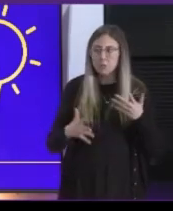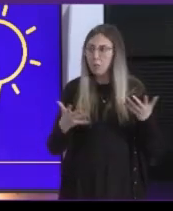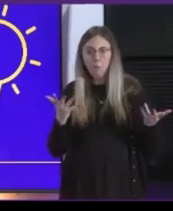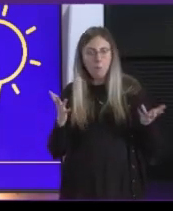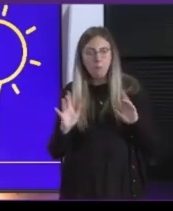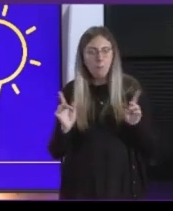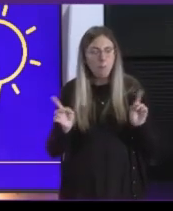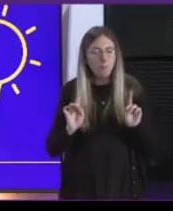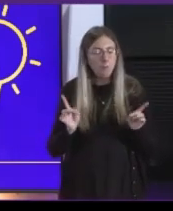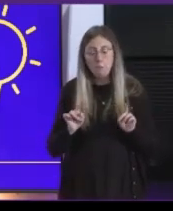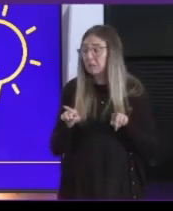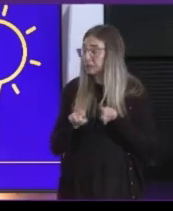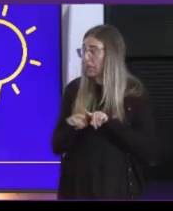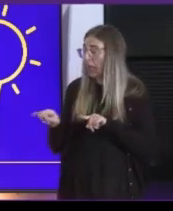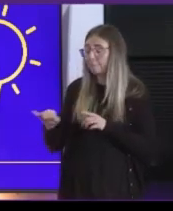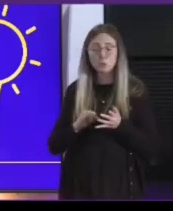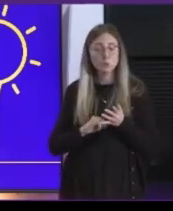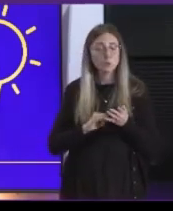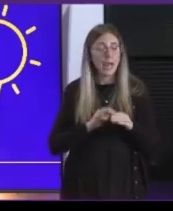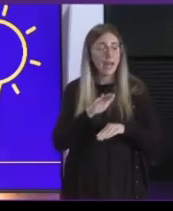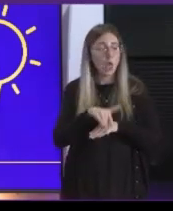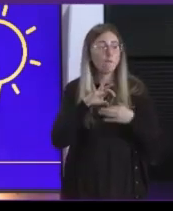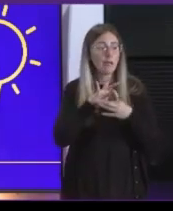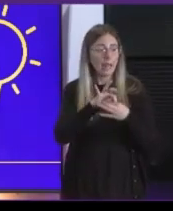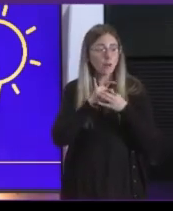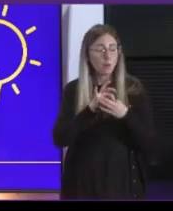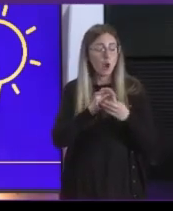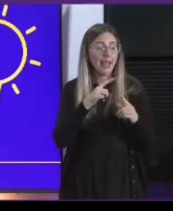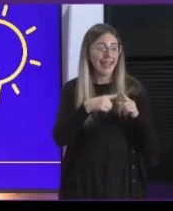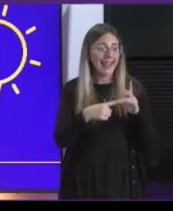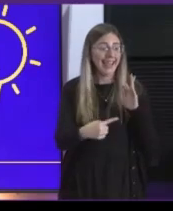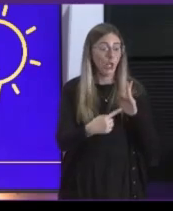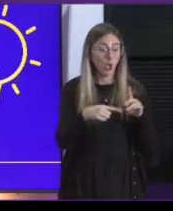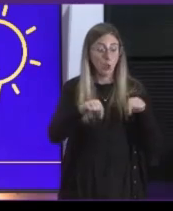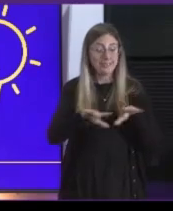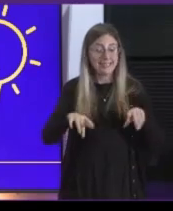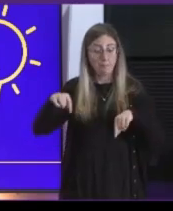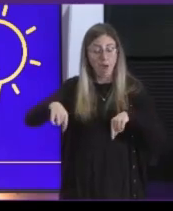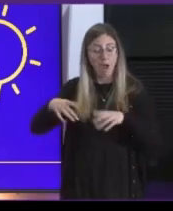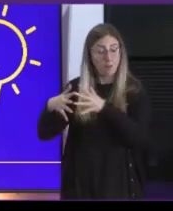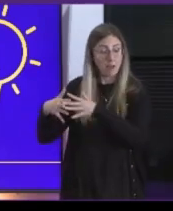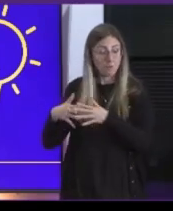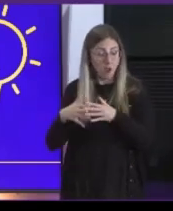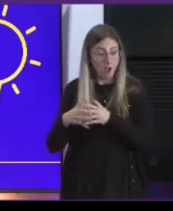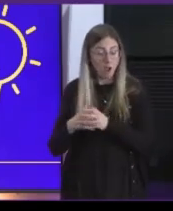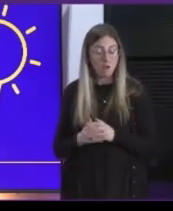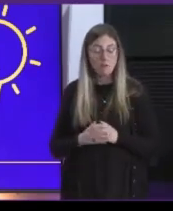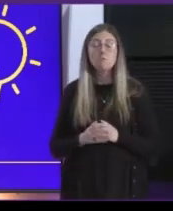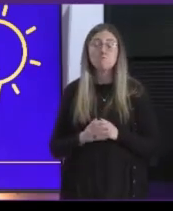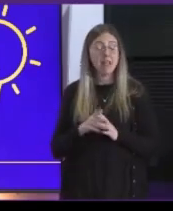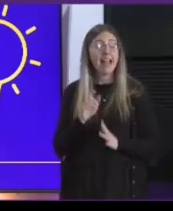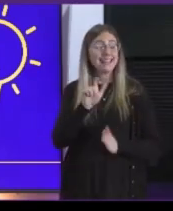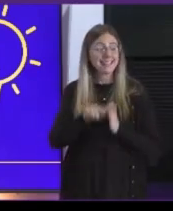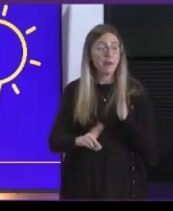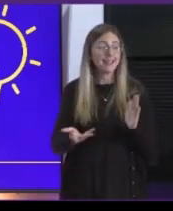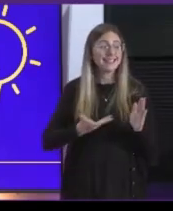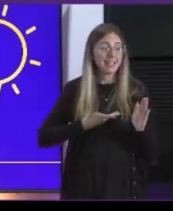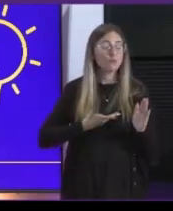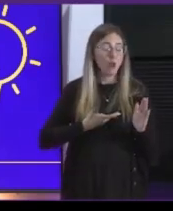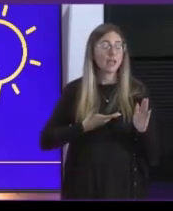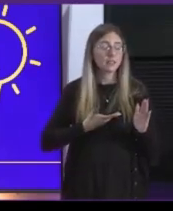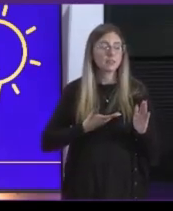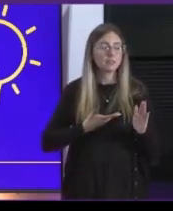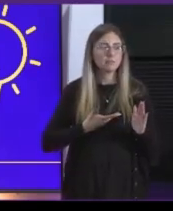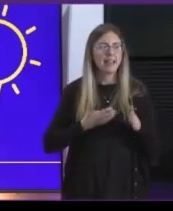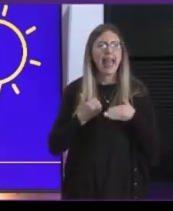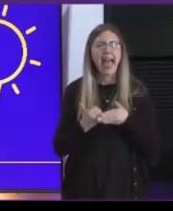way that Susanna's talking about the networking within the EU, the similar picture? Yeah, disability rights activists, I don't